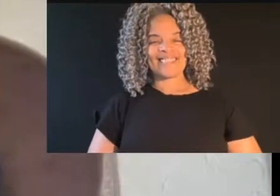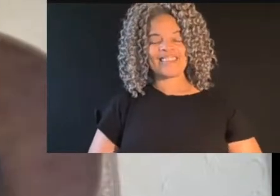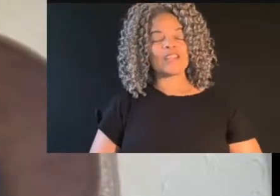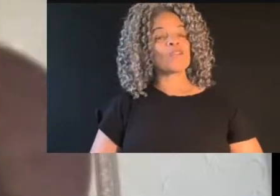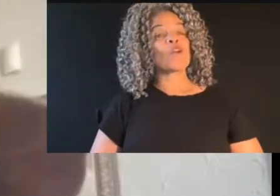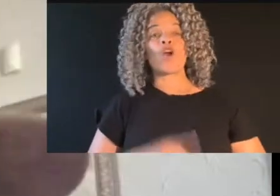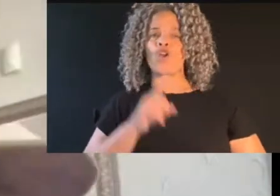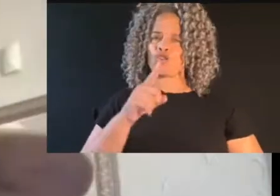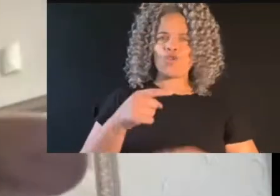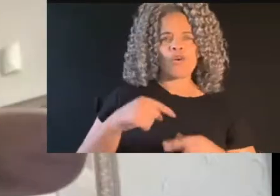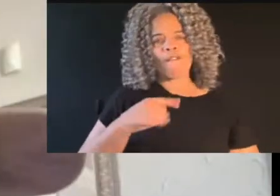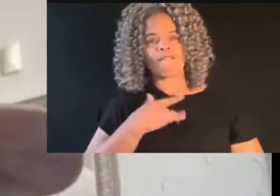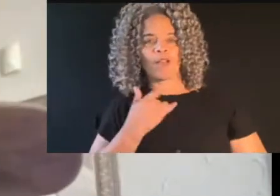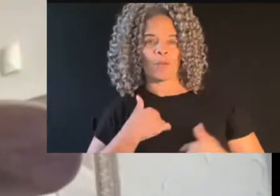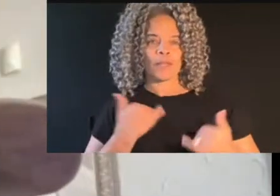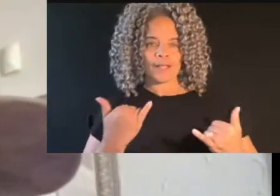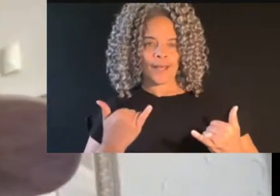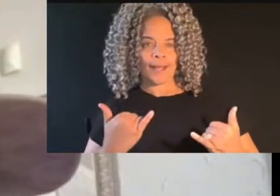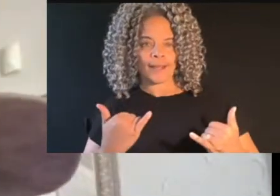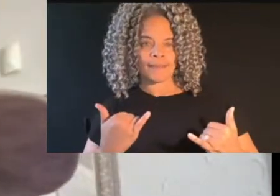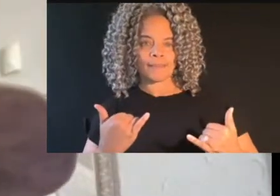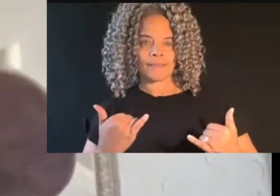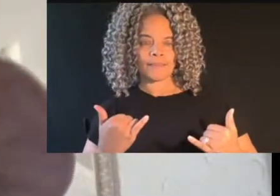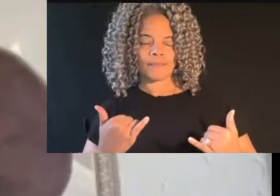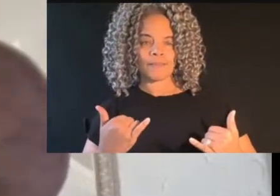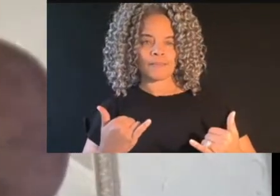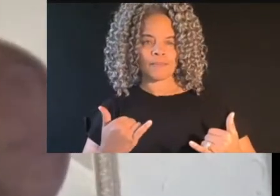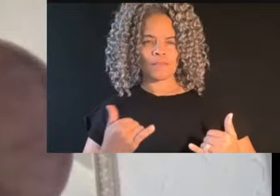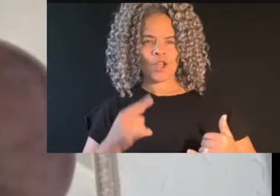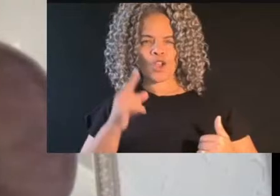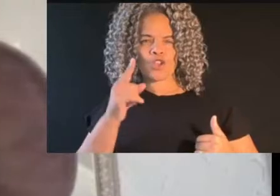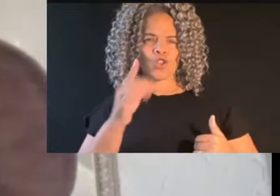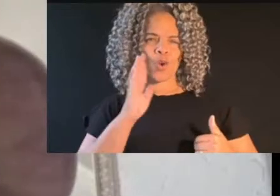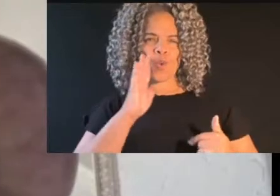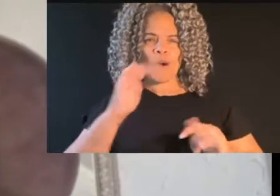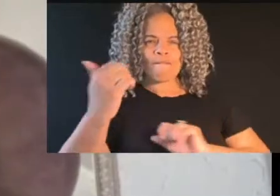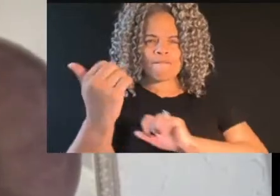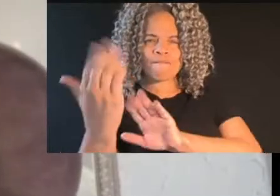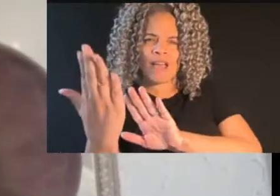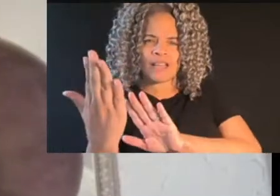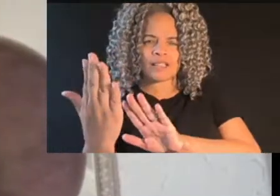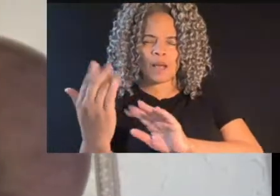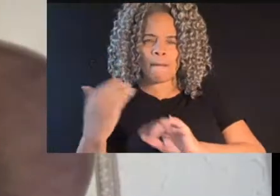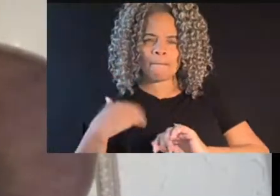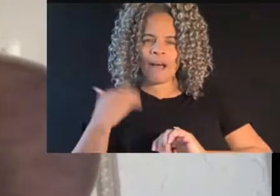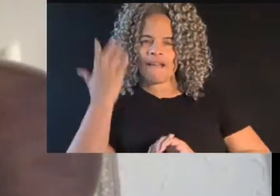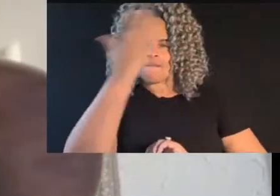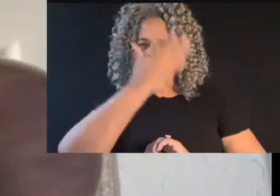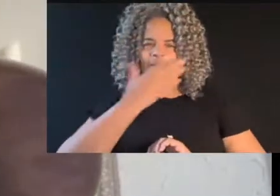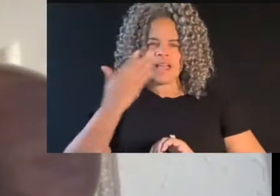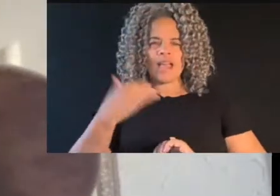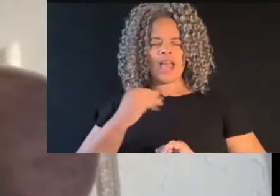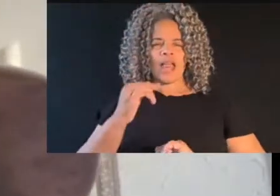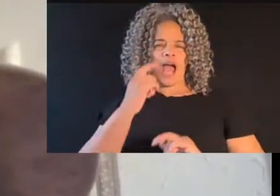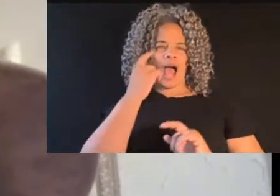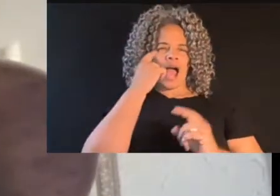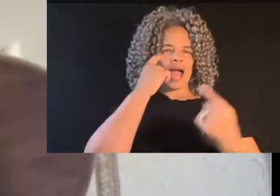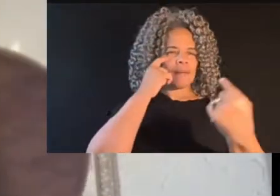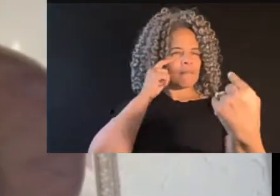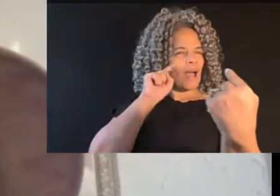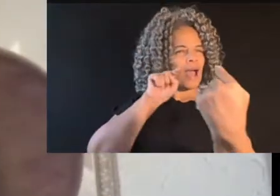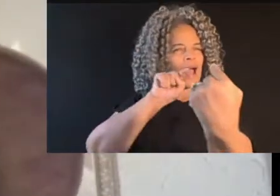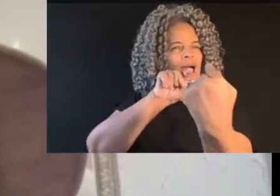You gon' feel me today. You will face my face and I, my eye, and